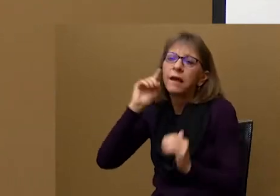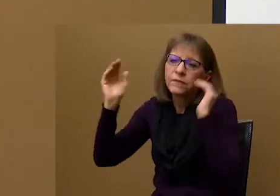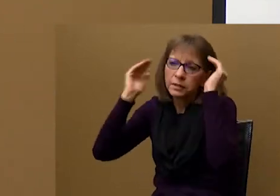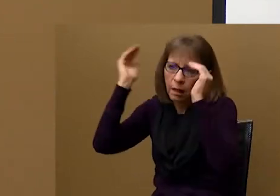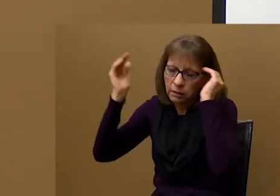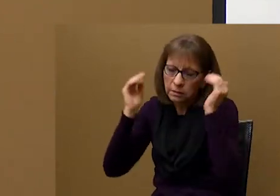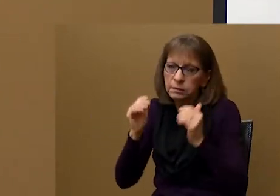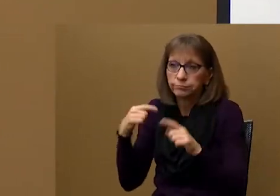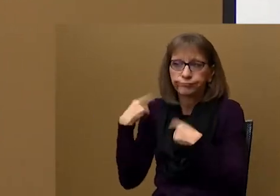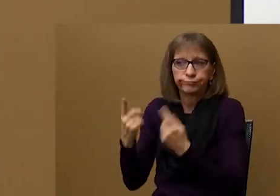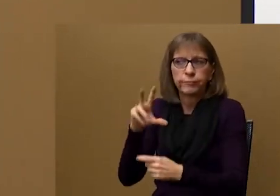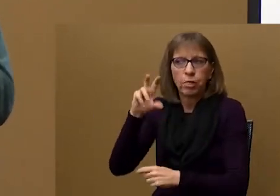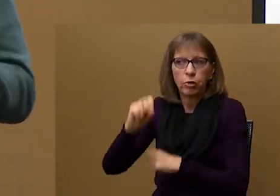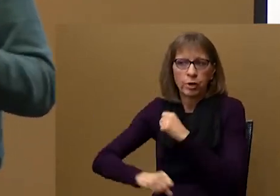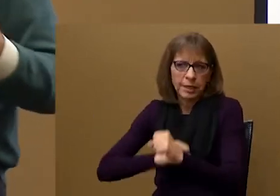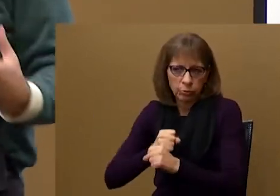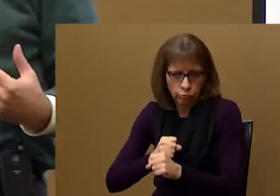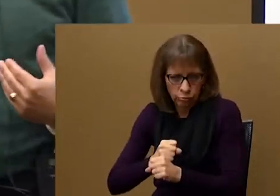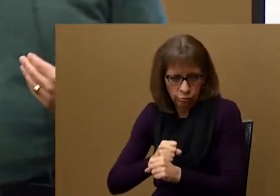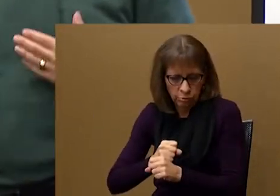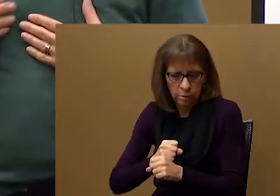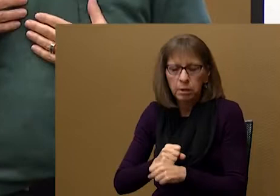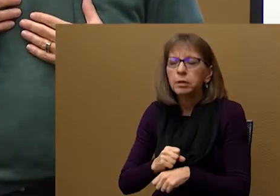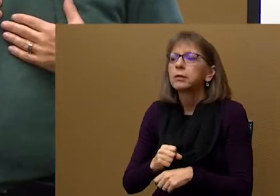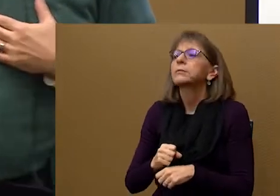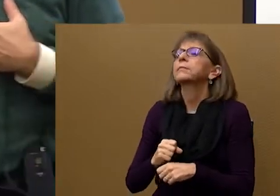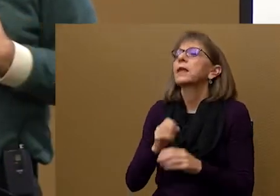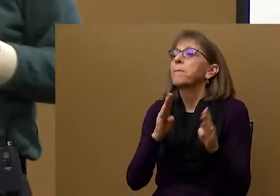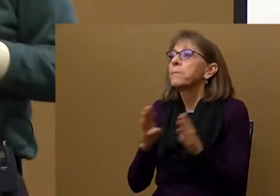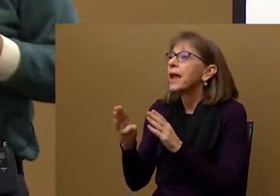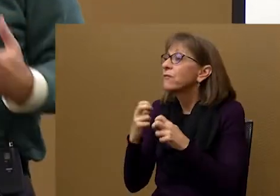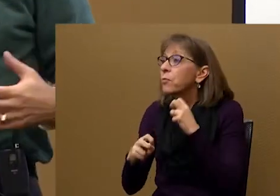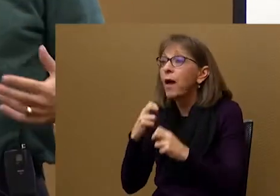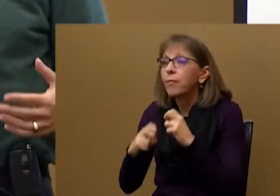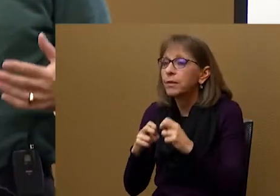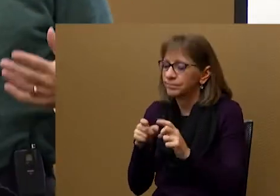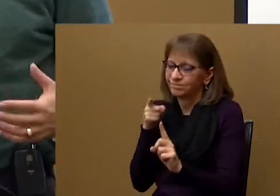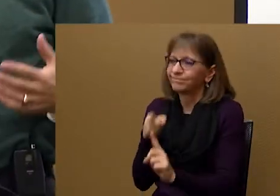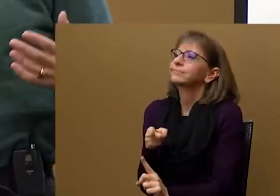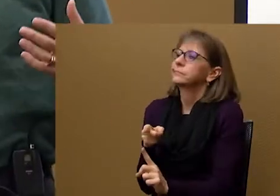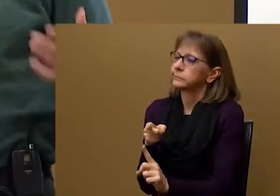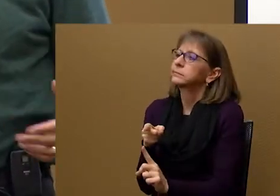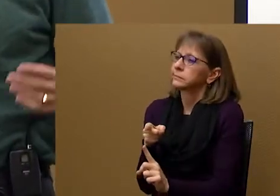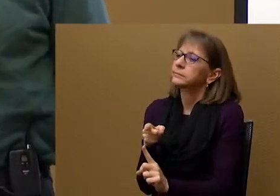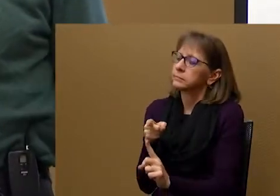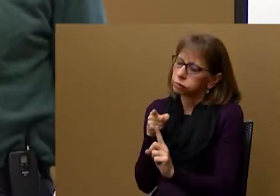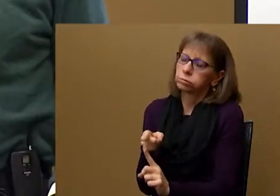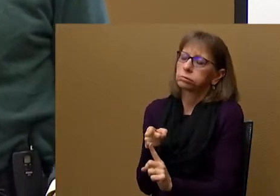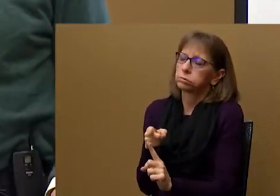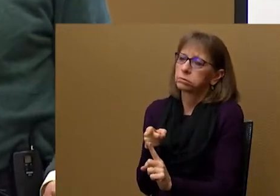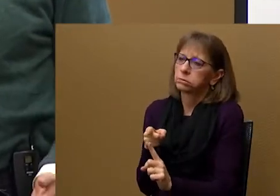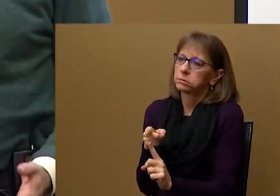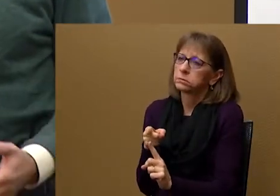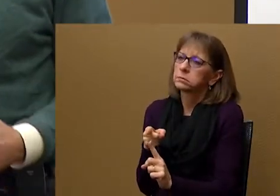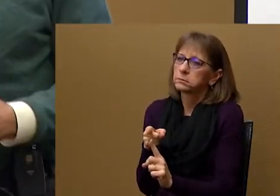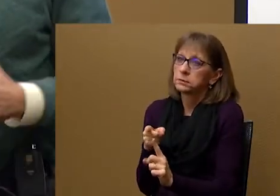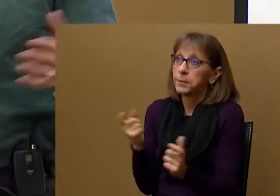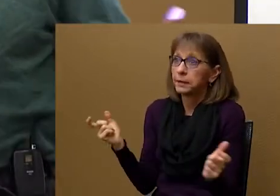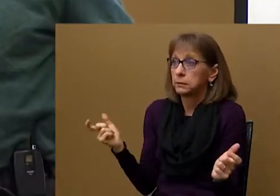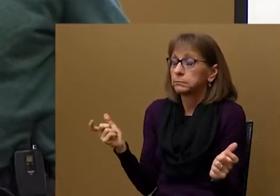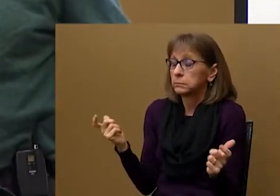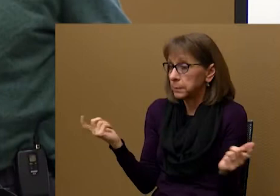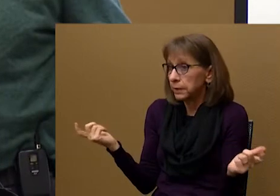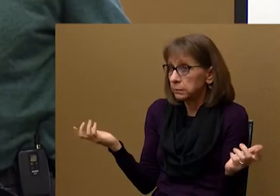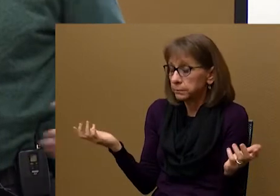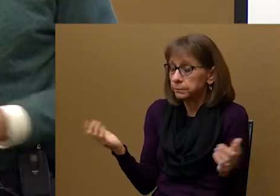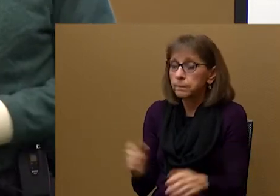with adults, deaf adults. I've been doing that for 30 years. Behavioral problems is the name of the game. I mean, it's